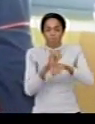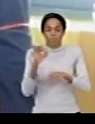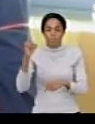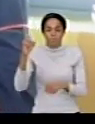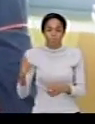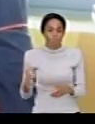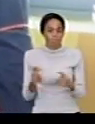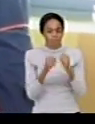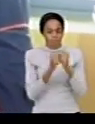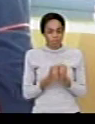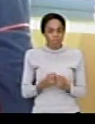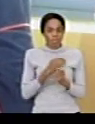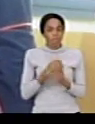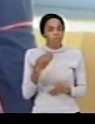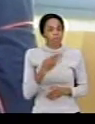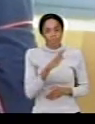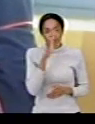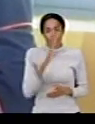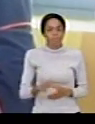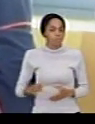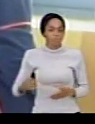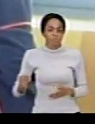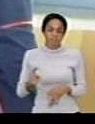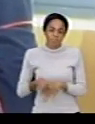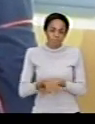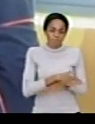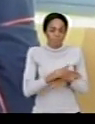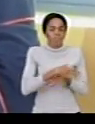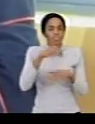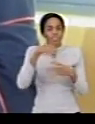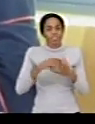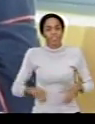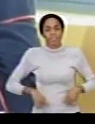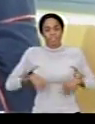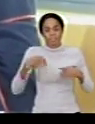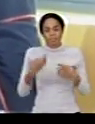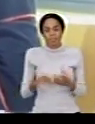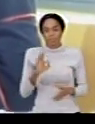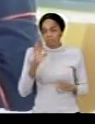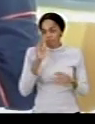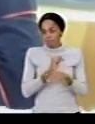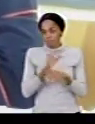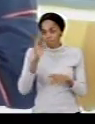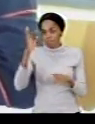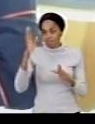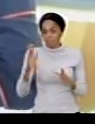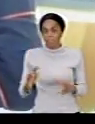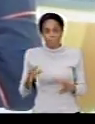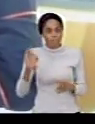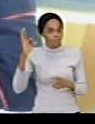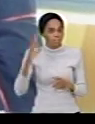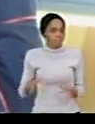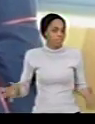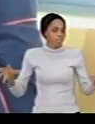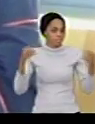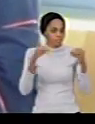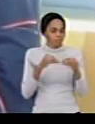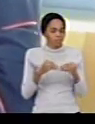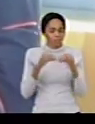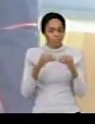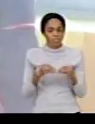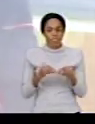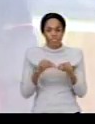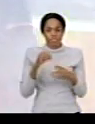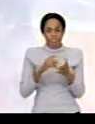And there will be impartation in the life of ministers. There will be ministers' conference during this program. The program is slated for